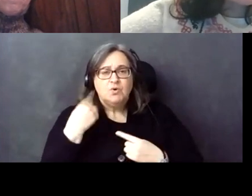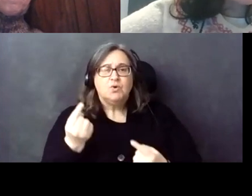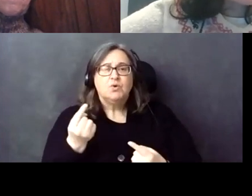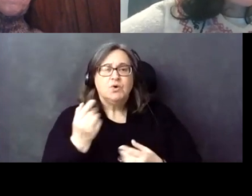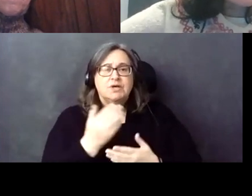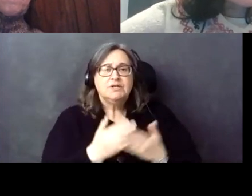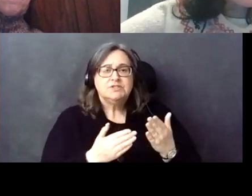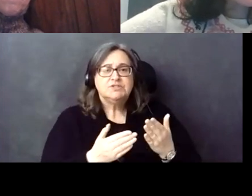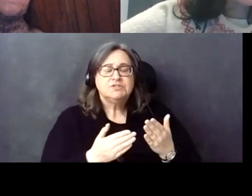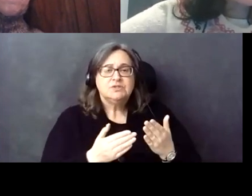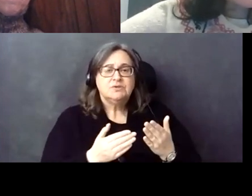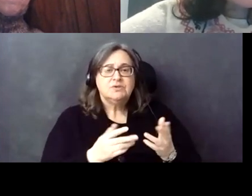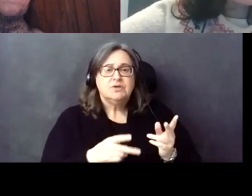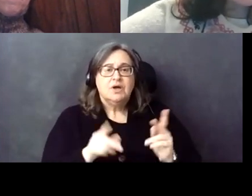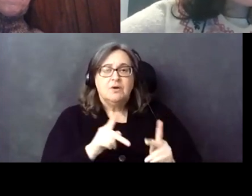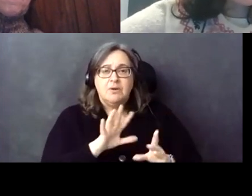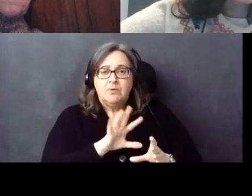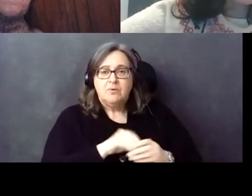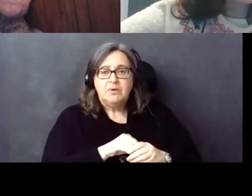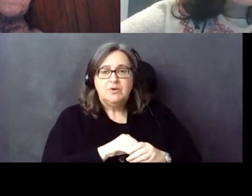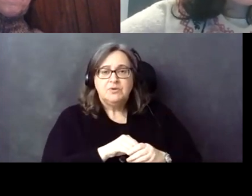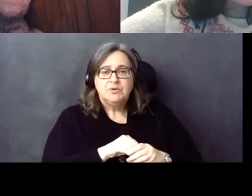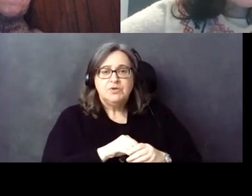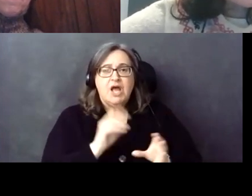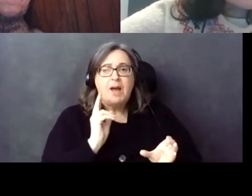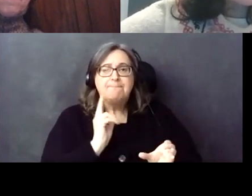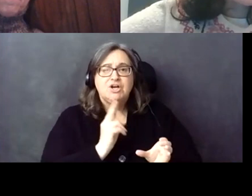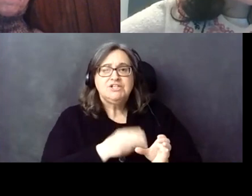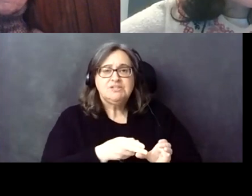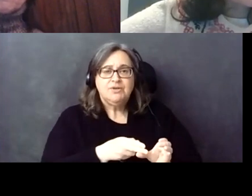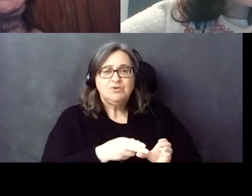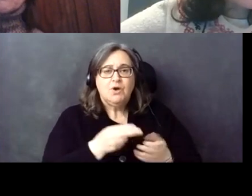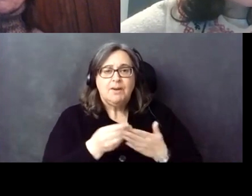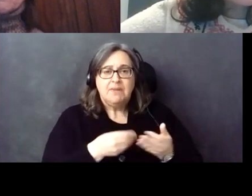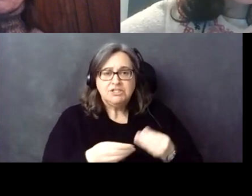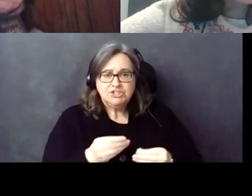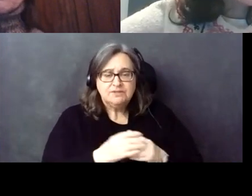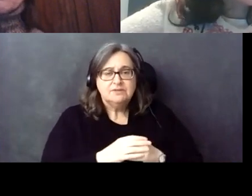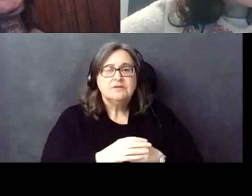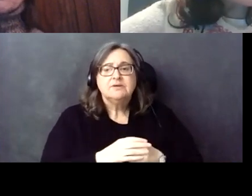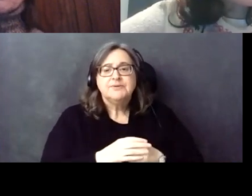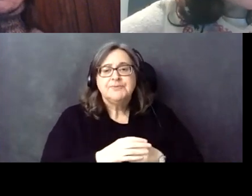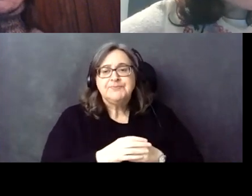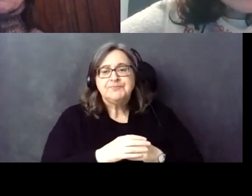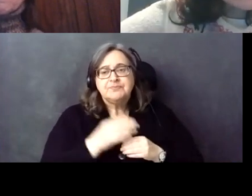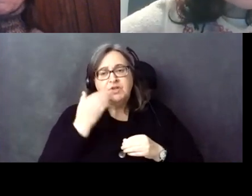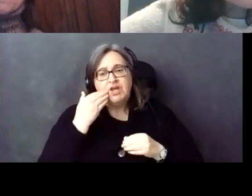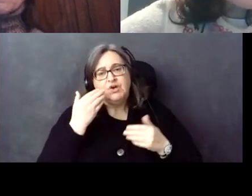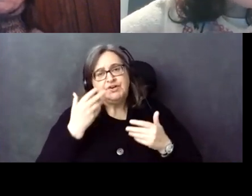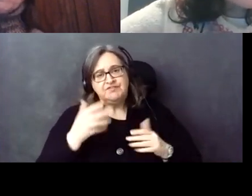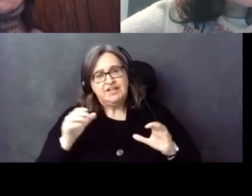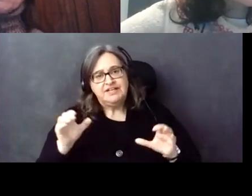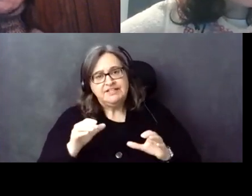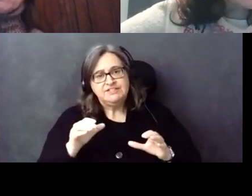some wards who have participated in a participatory budget and have done, I know they have done like